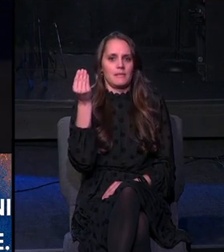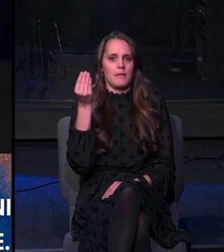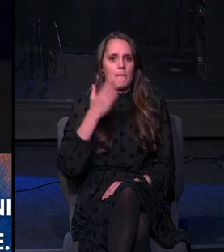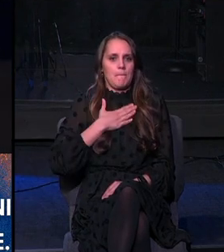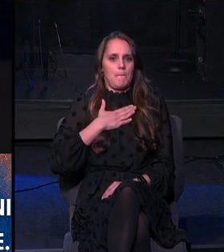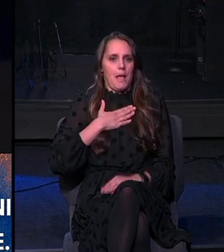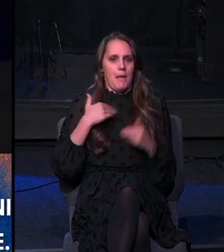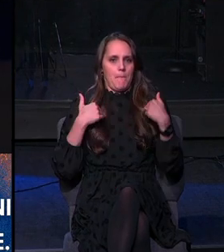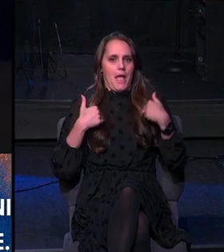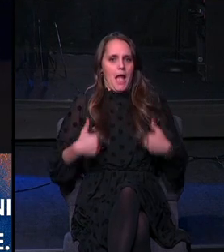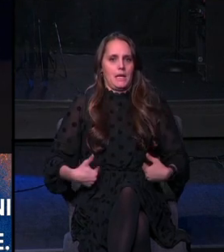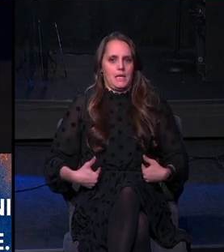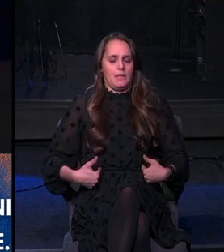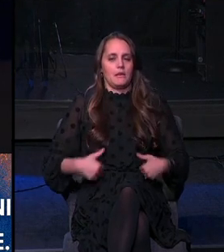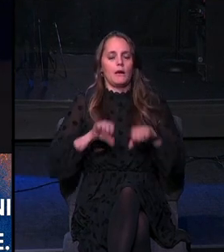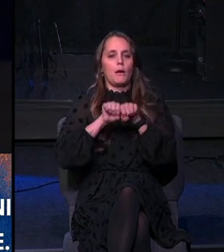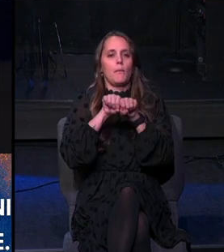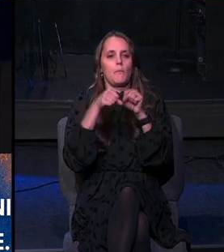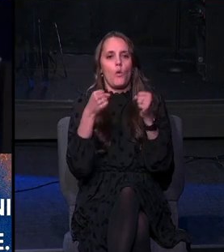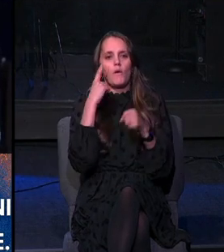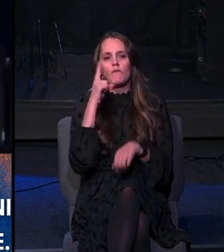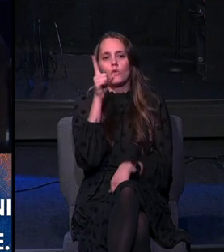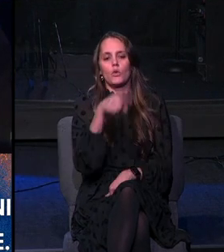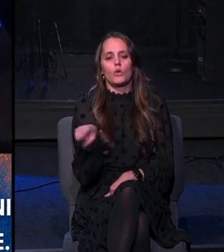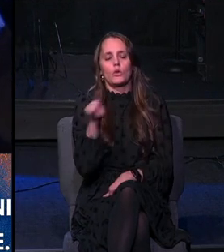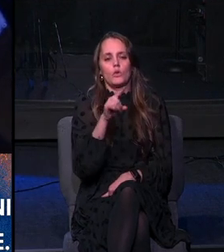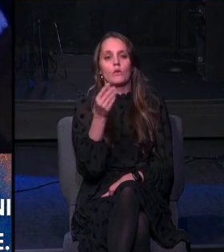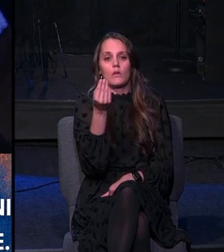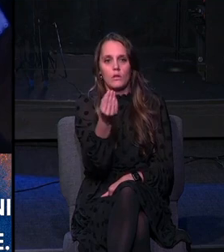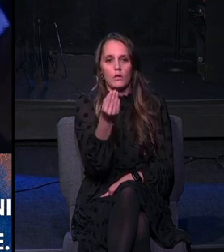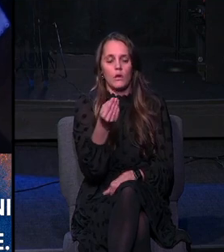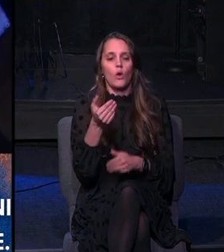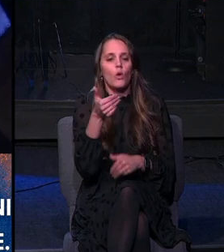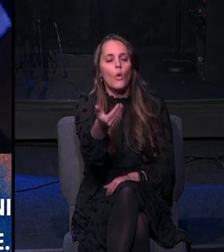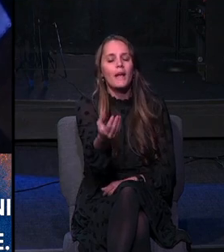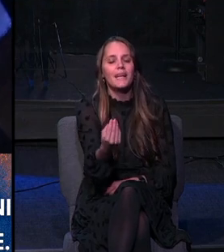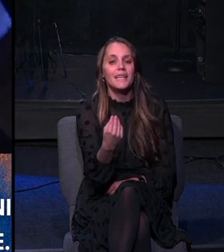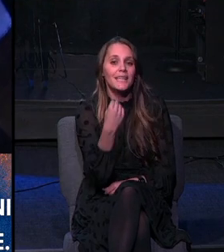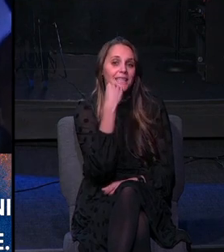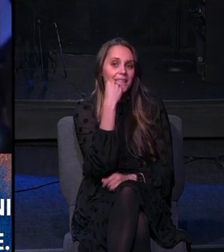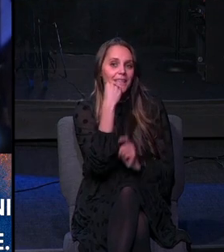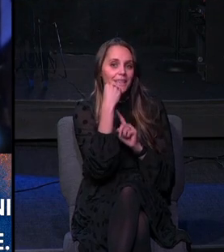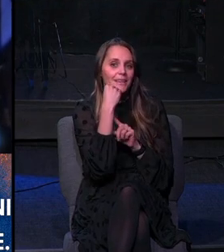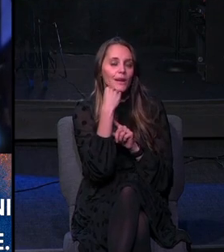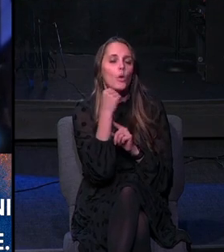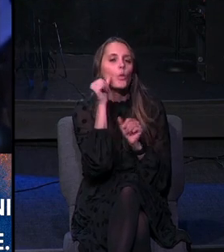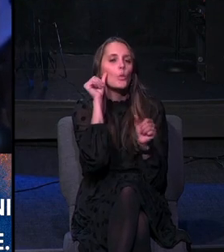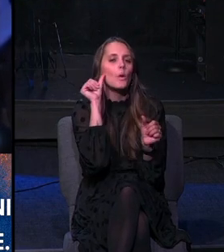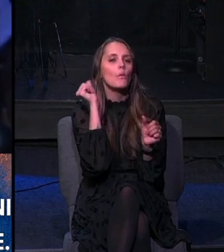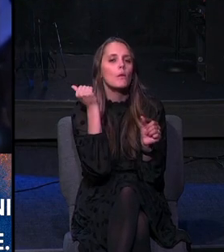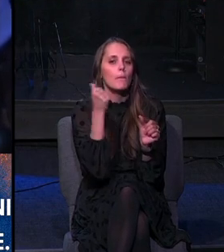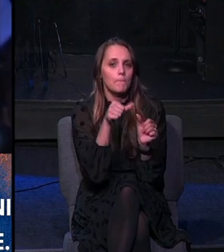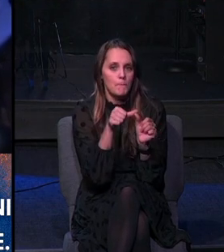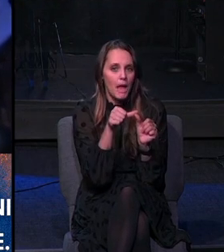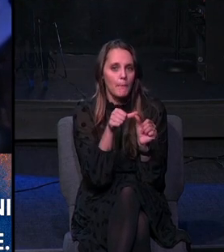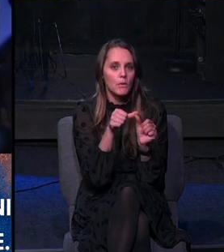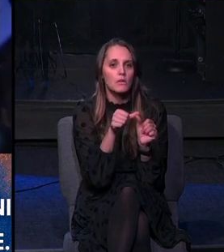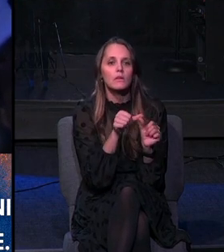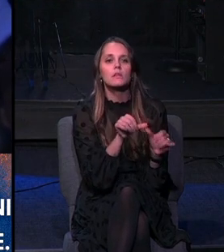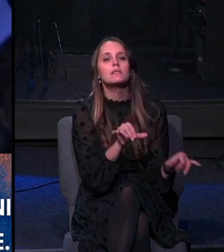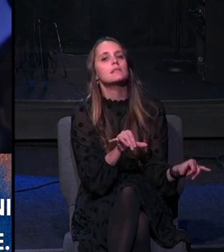you. So when you take and eat this, remember me. In the same way he took the